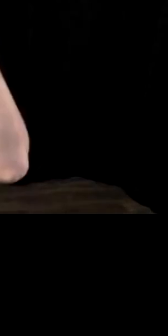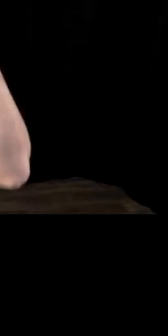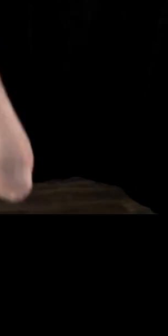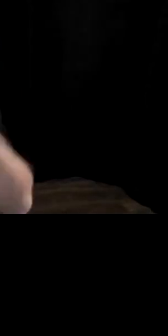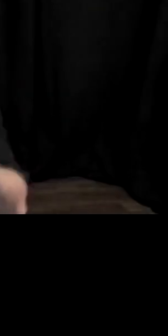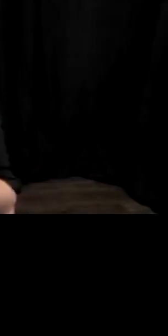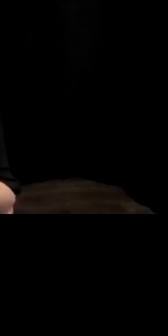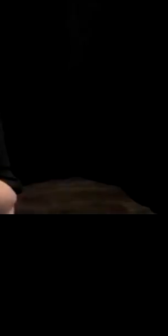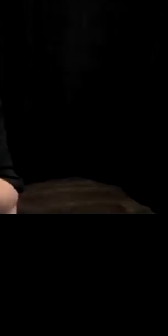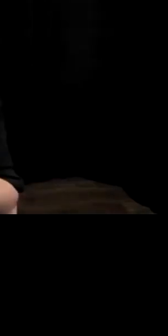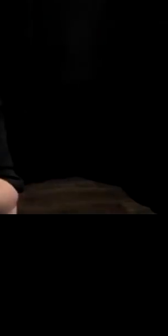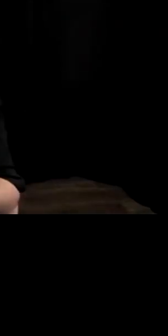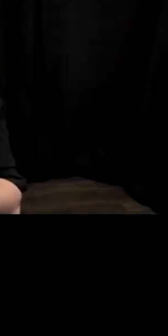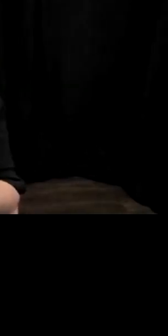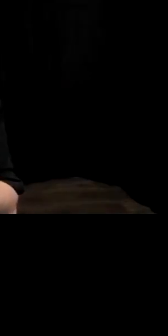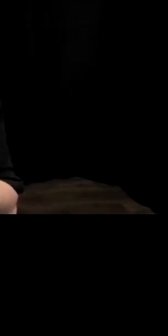Do you hear my dog barking?